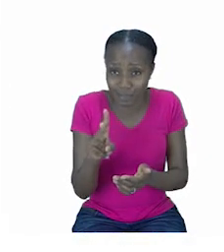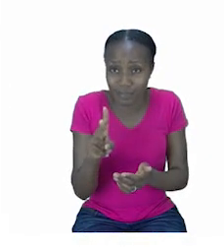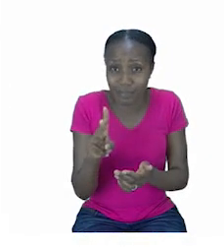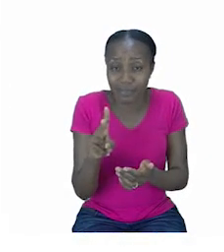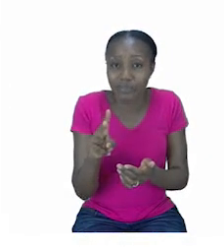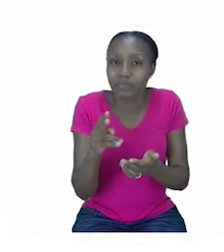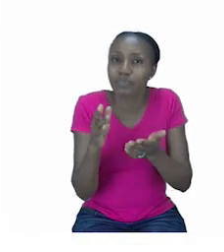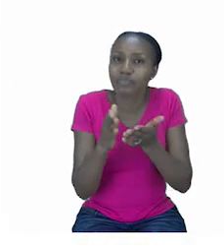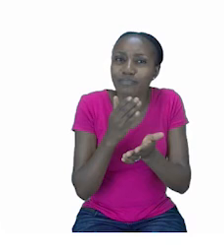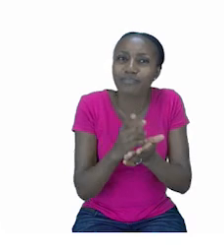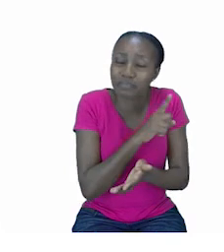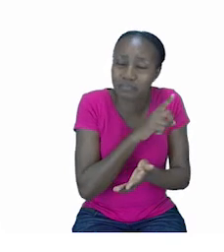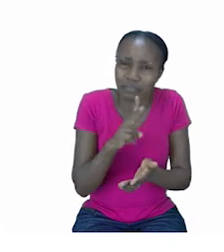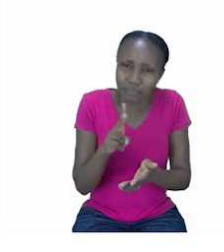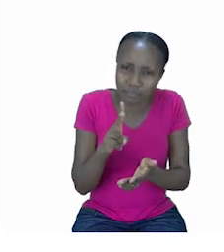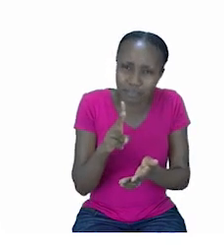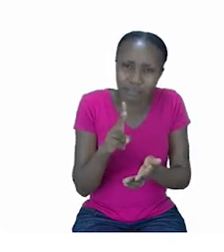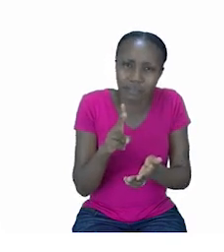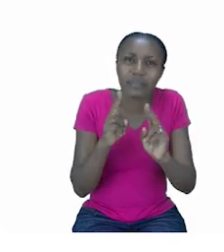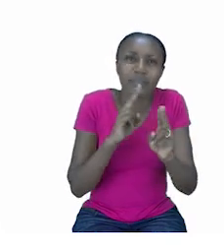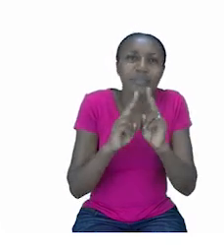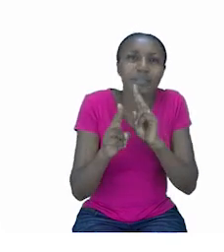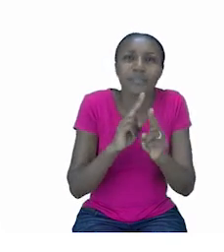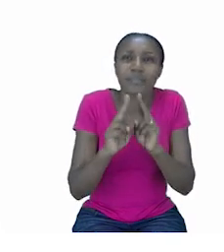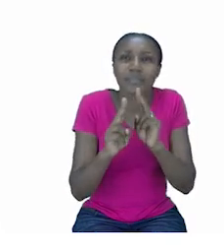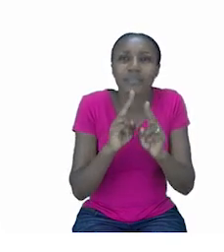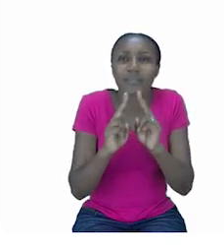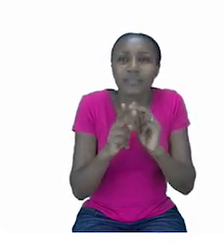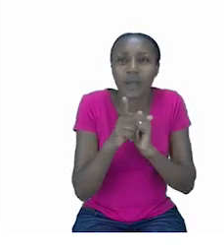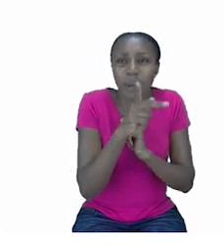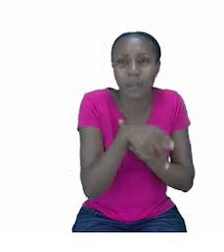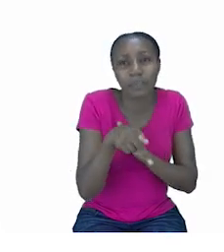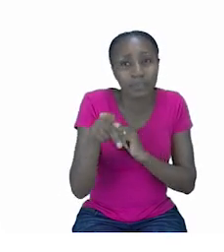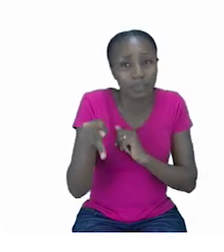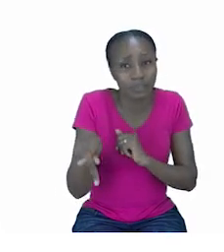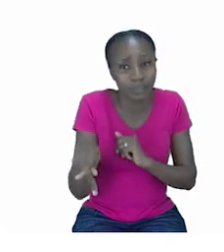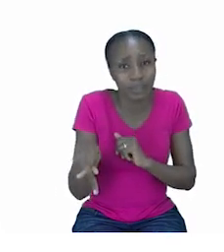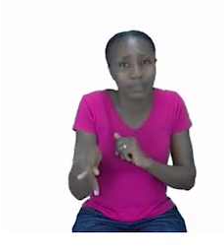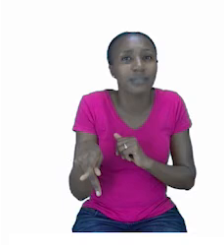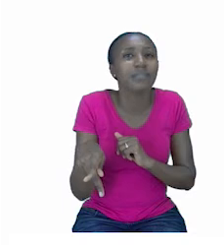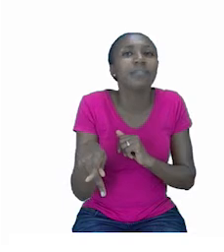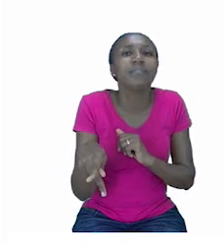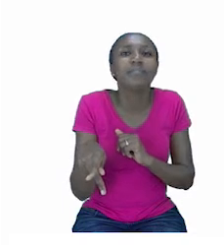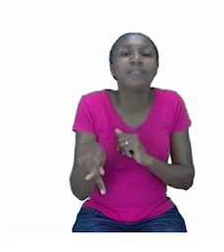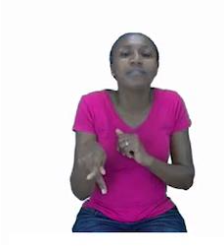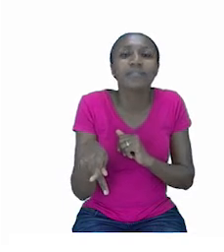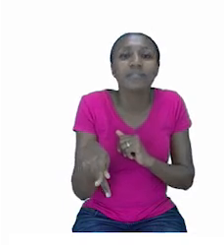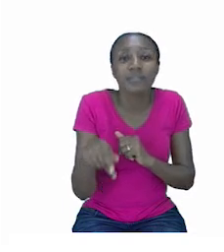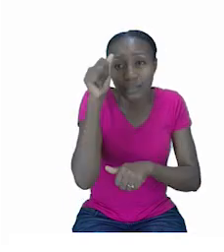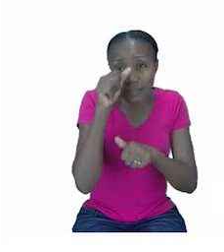we are going to be talking about personal pronouns. Now remember, we did this